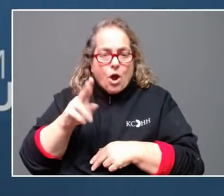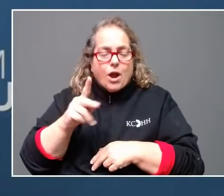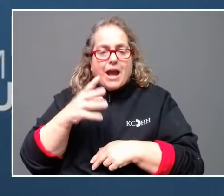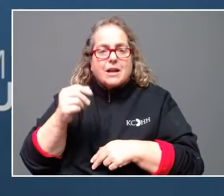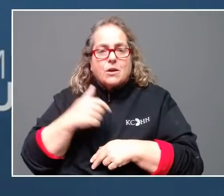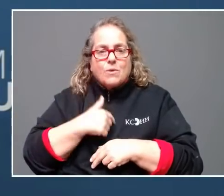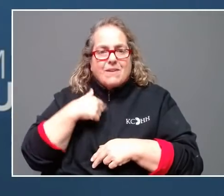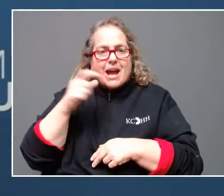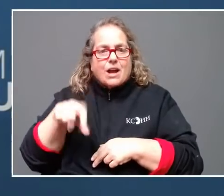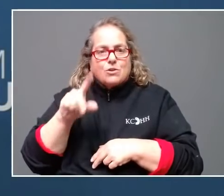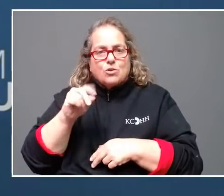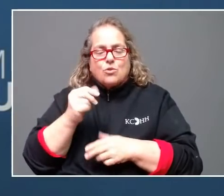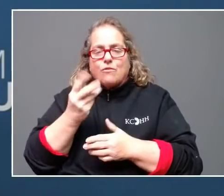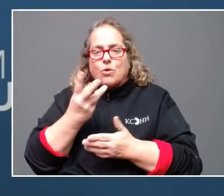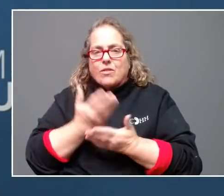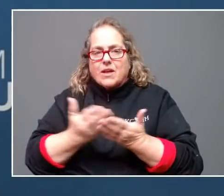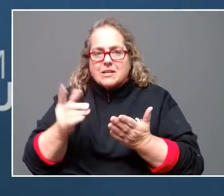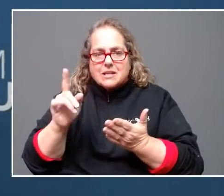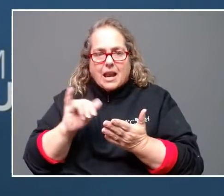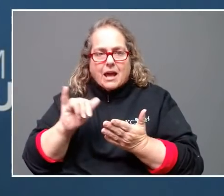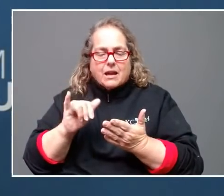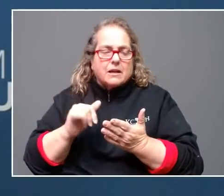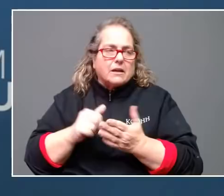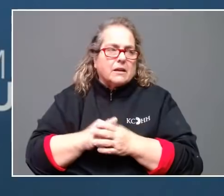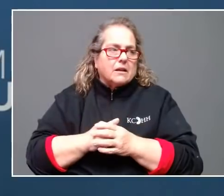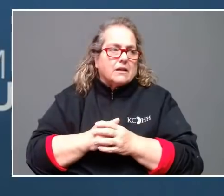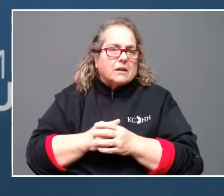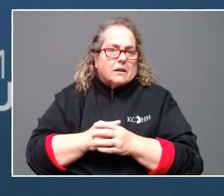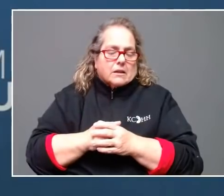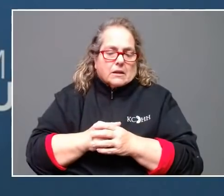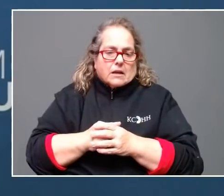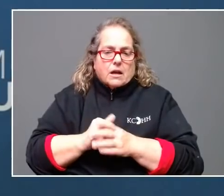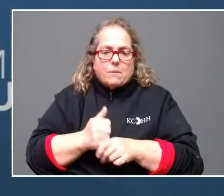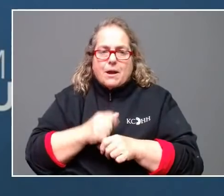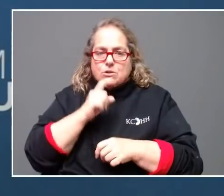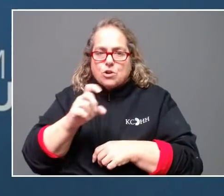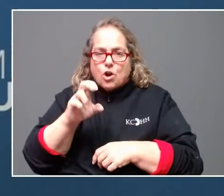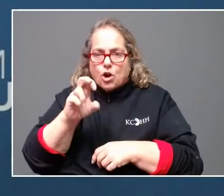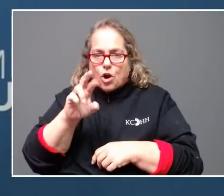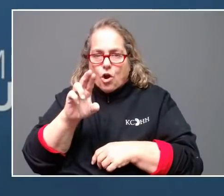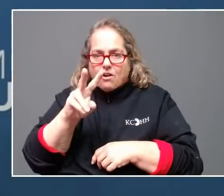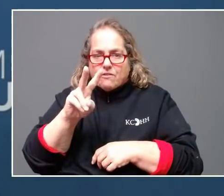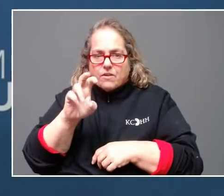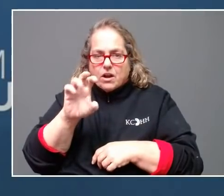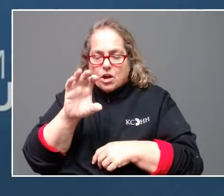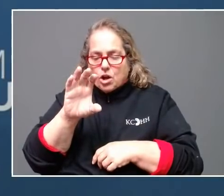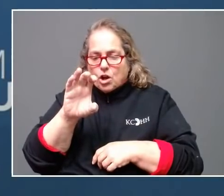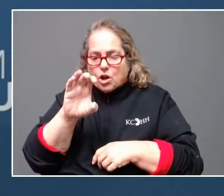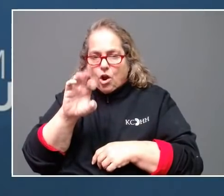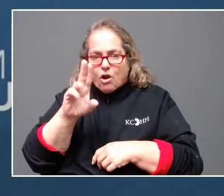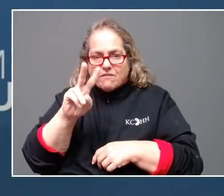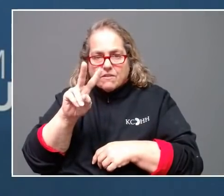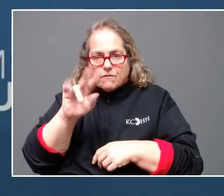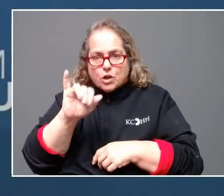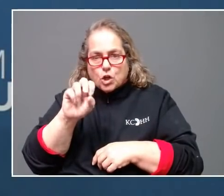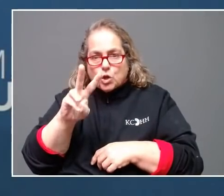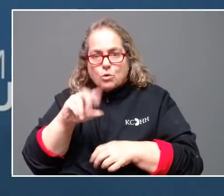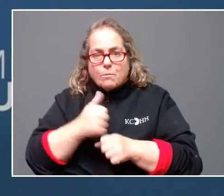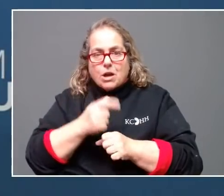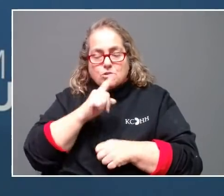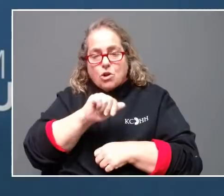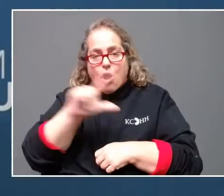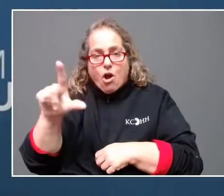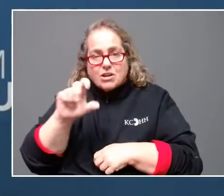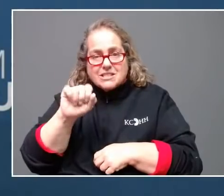couple things like implement a curfew to ensure everyone's safety. But as a result, we're in current need